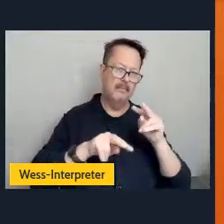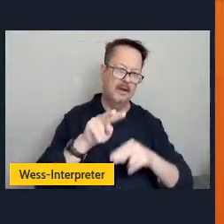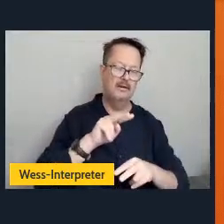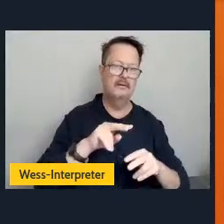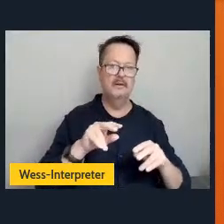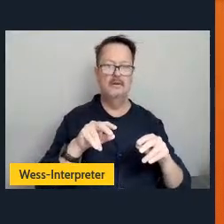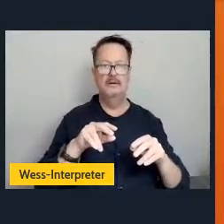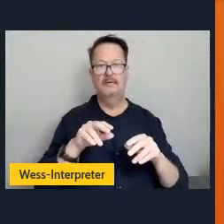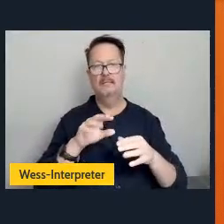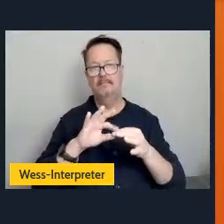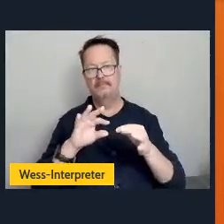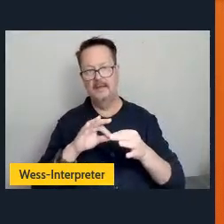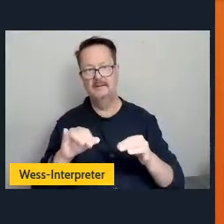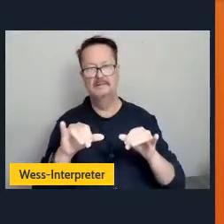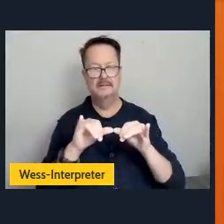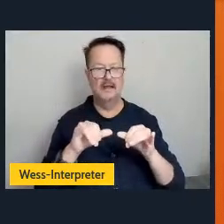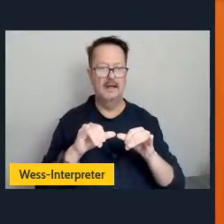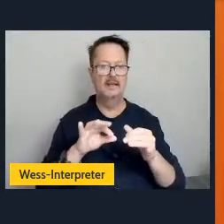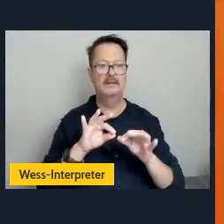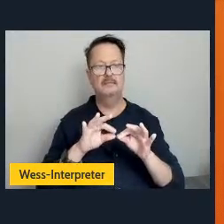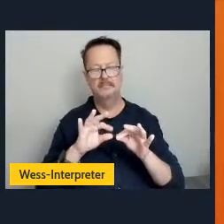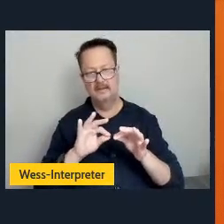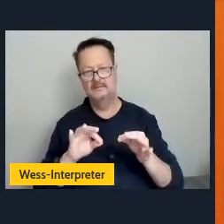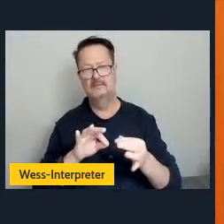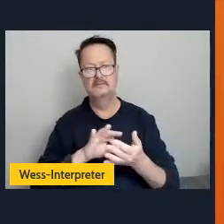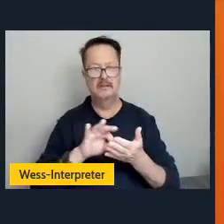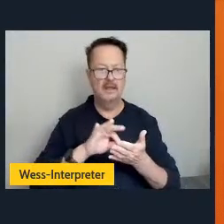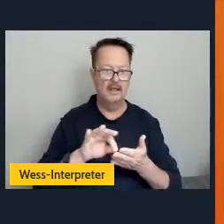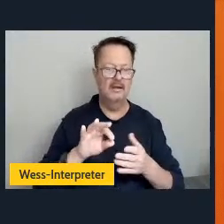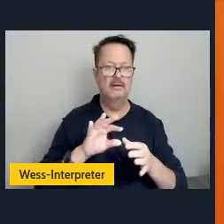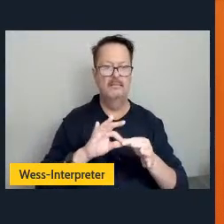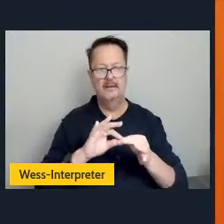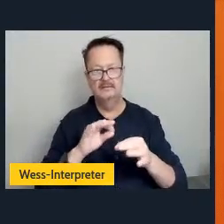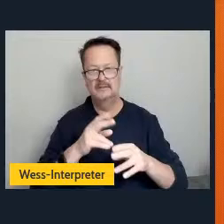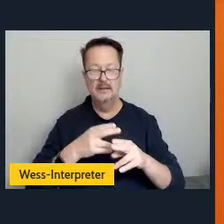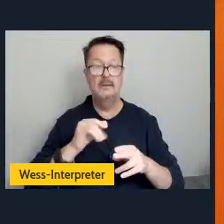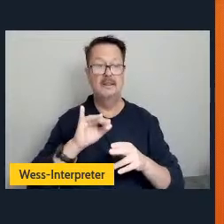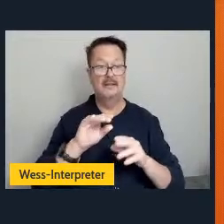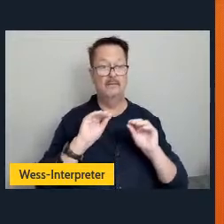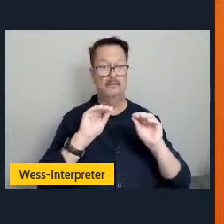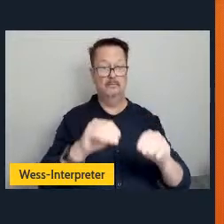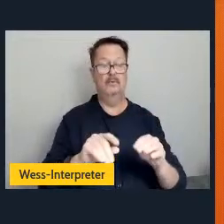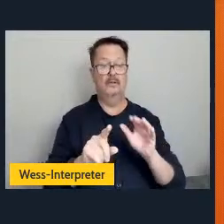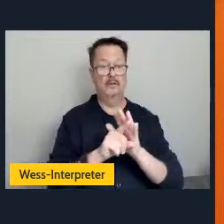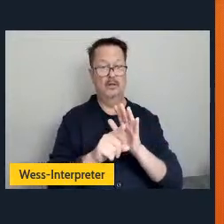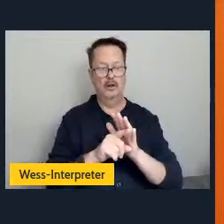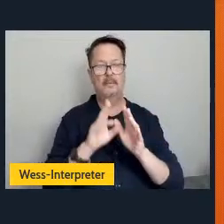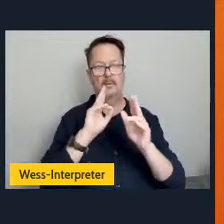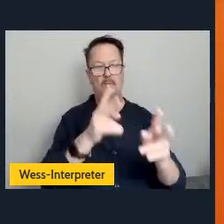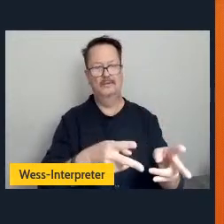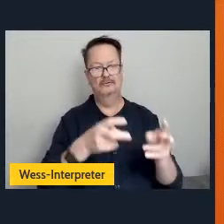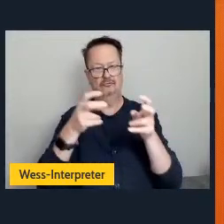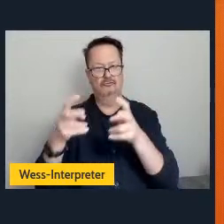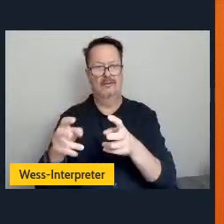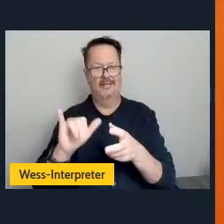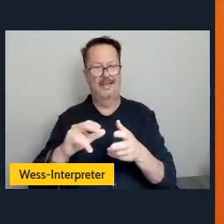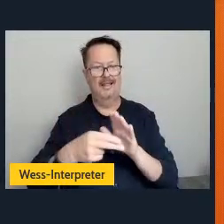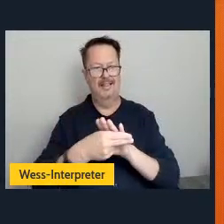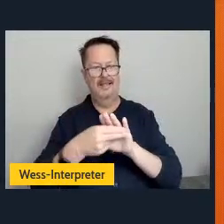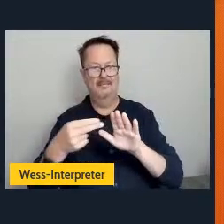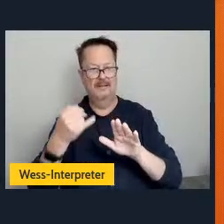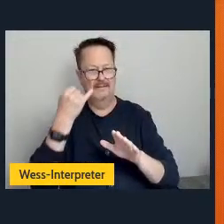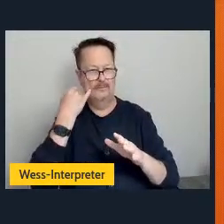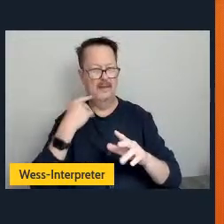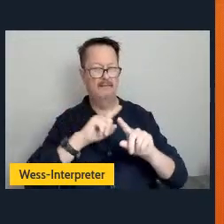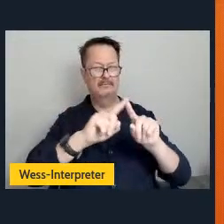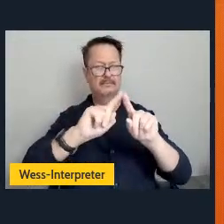size, whatever. And always if you add an alarm to something, it will draw this annotation for you. So yeah, even if you have multiple